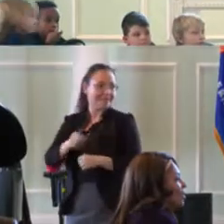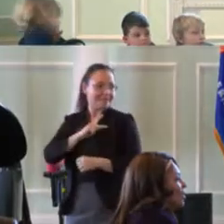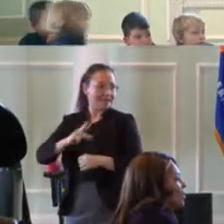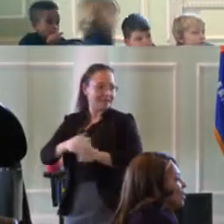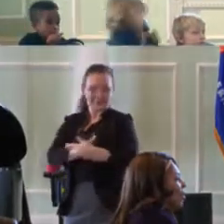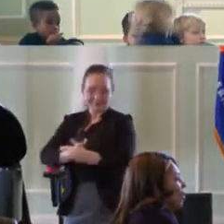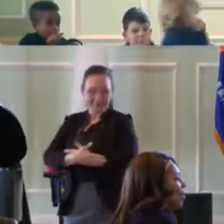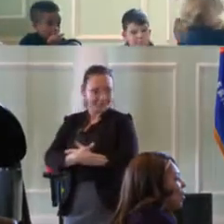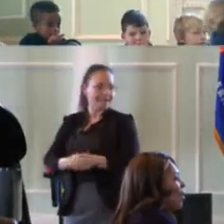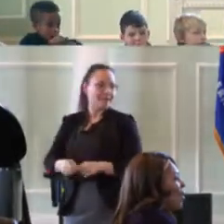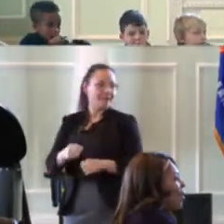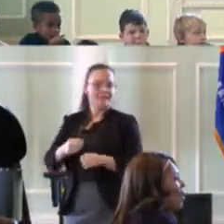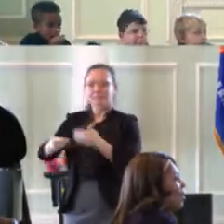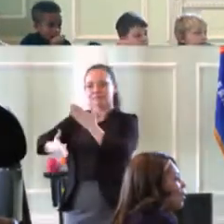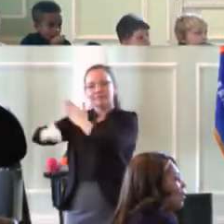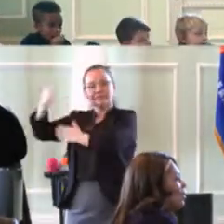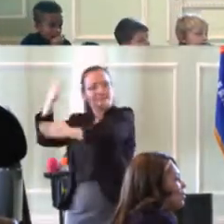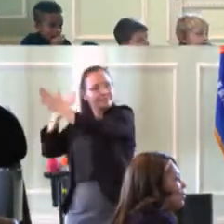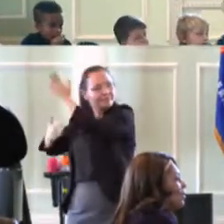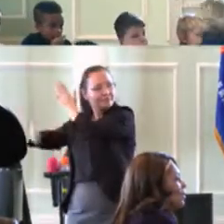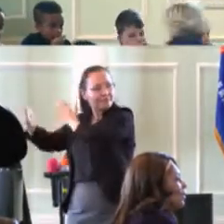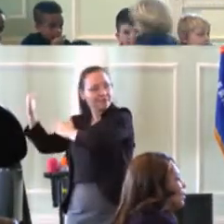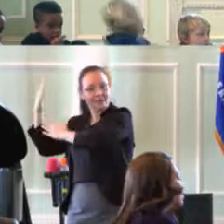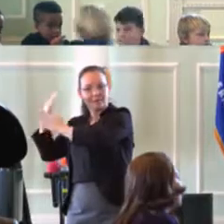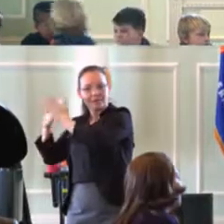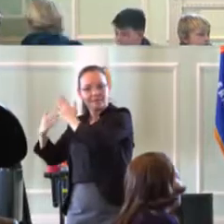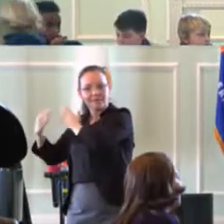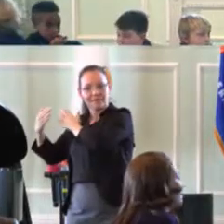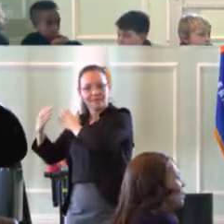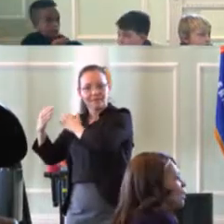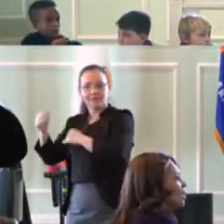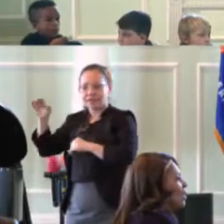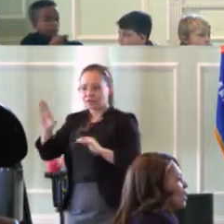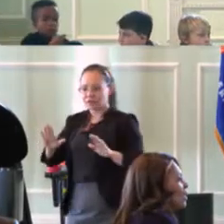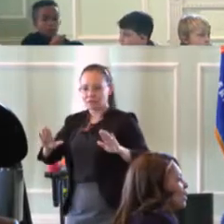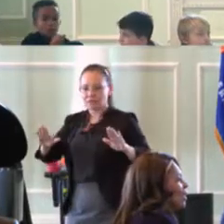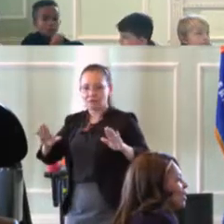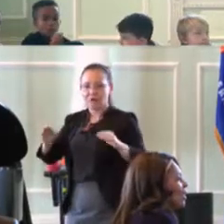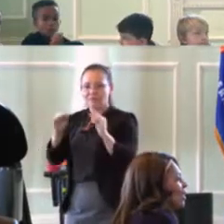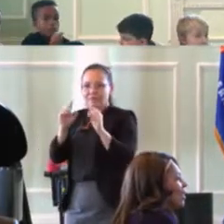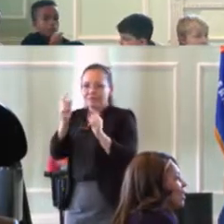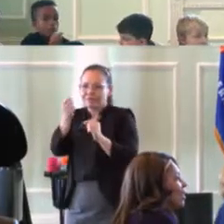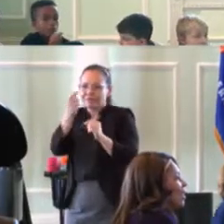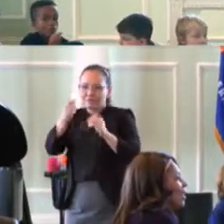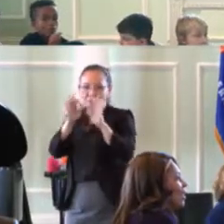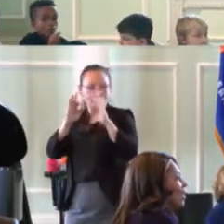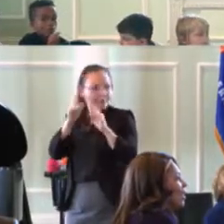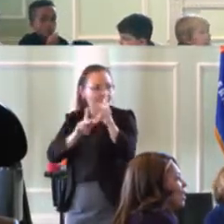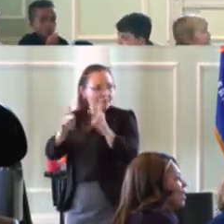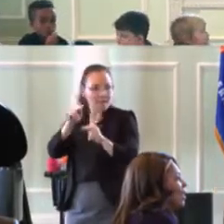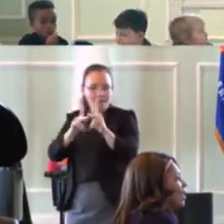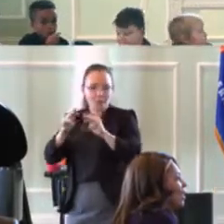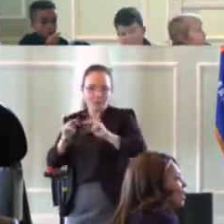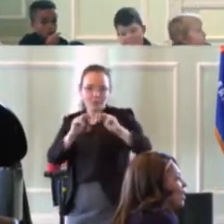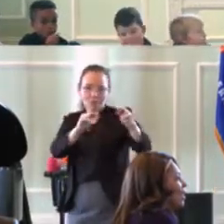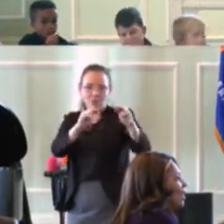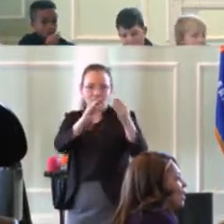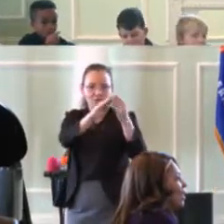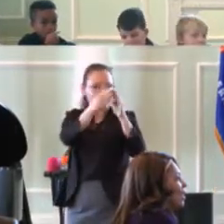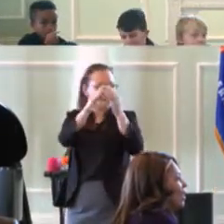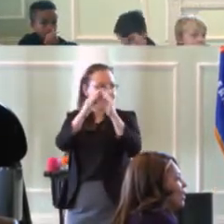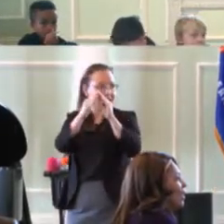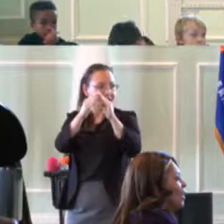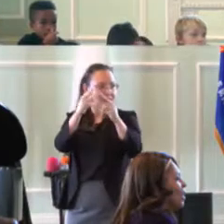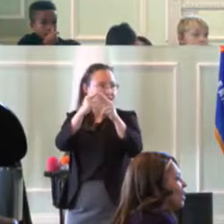baby. A long time ago, a small group of people moved to a city called,